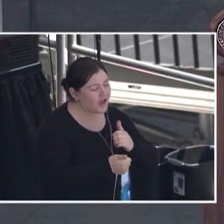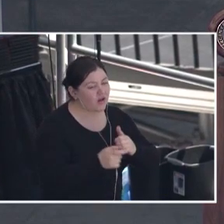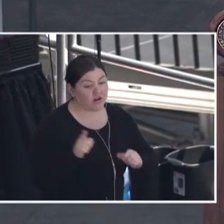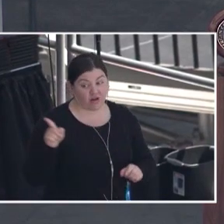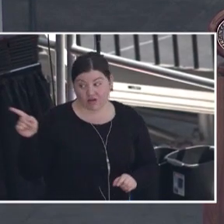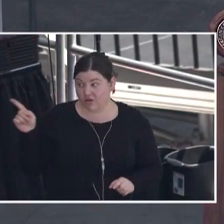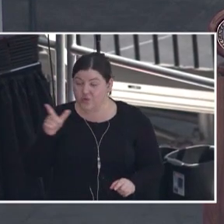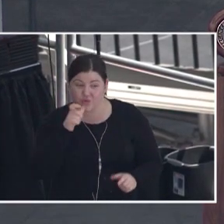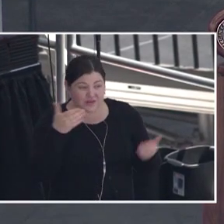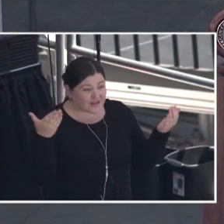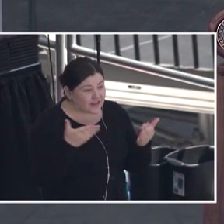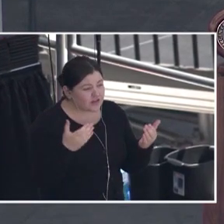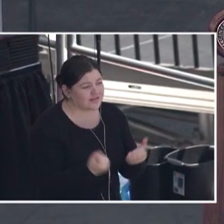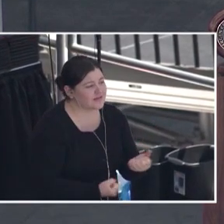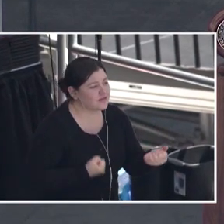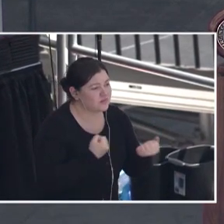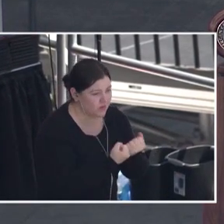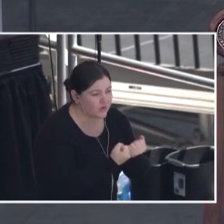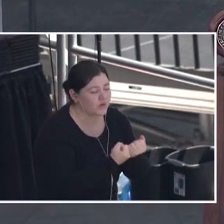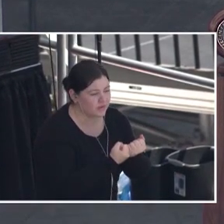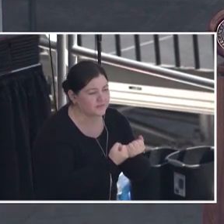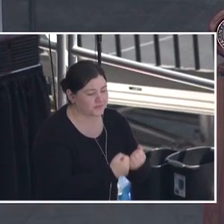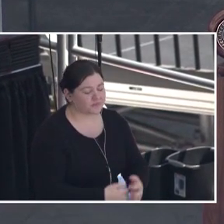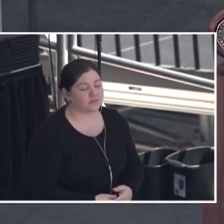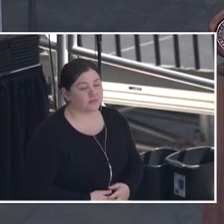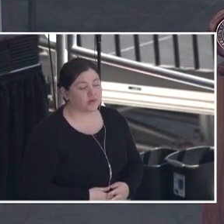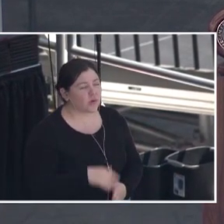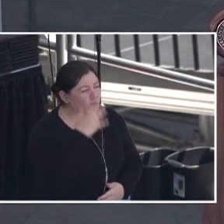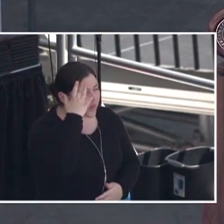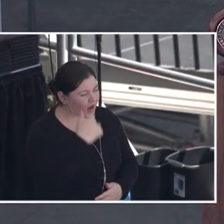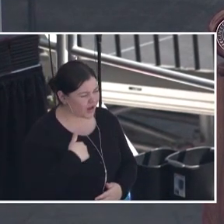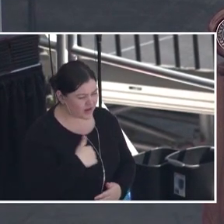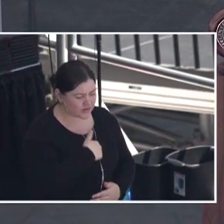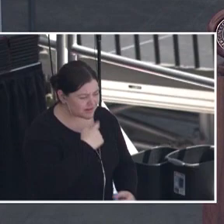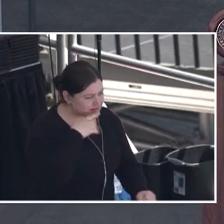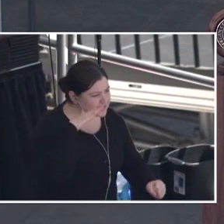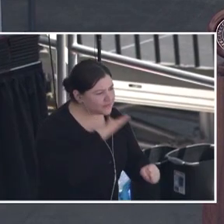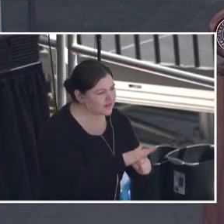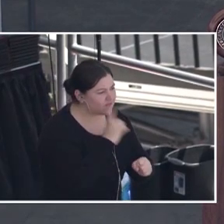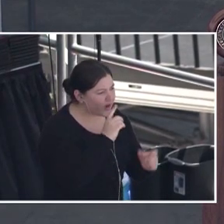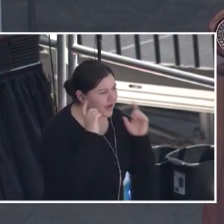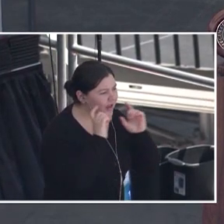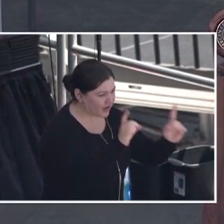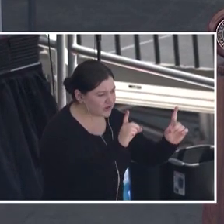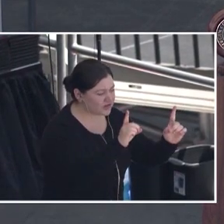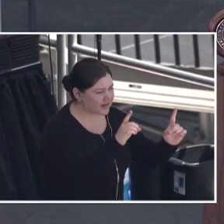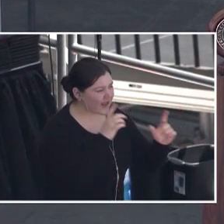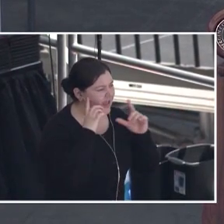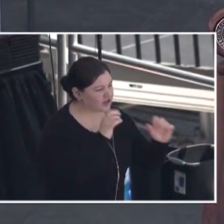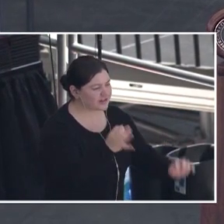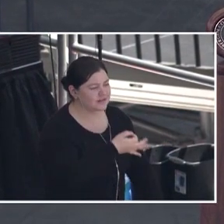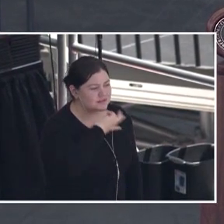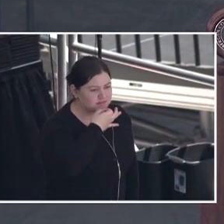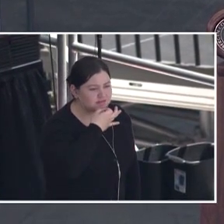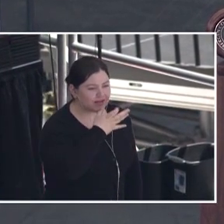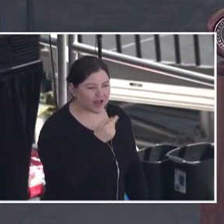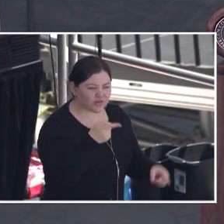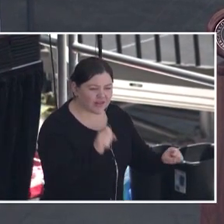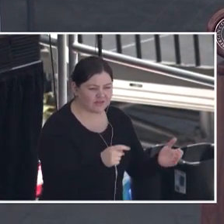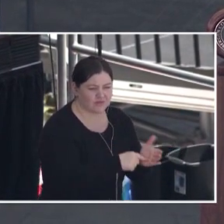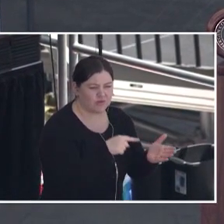freeholders on this board and this county executive, because we are committed to educational excellence and